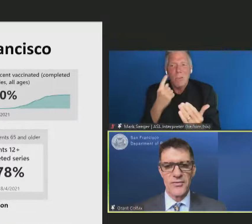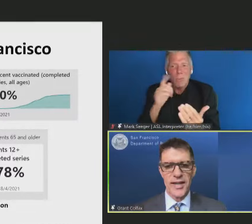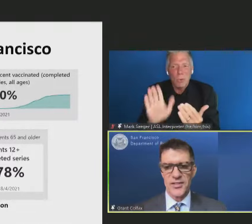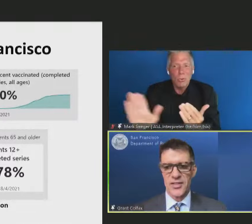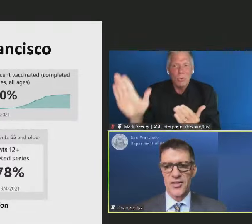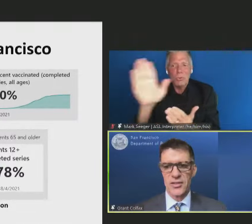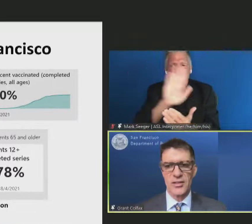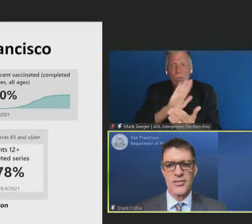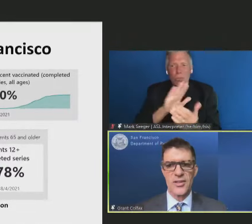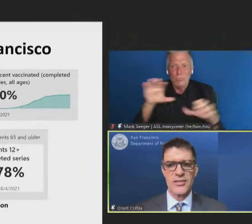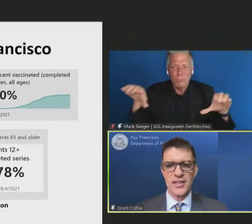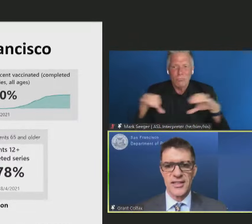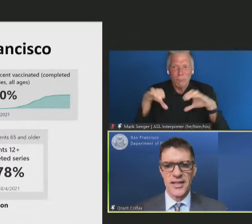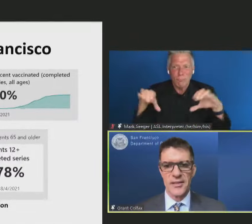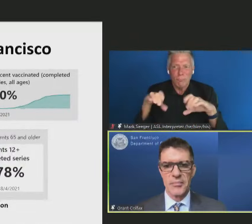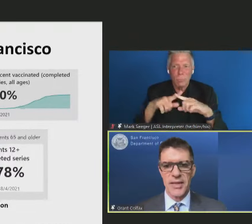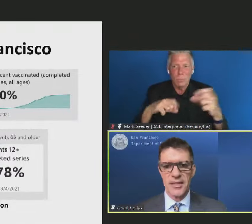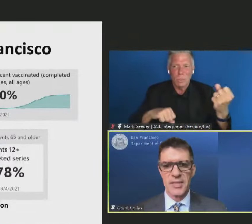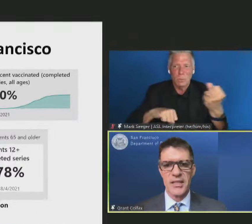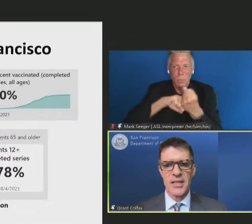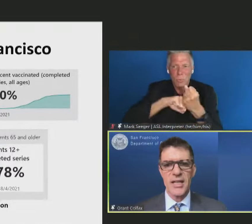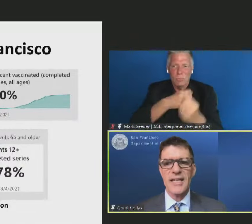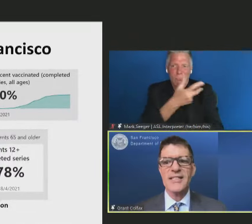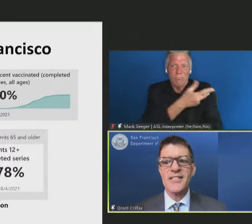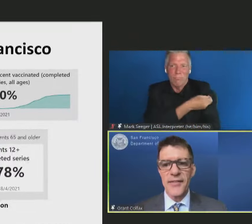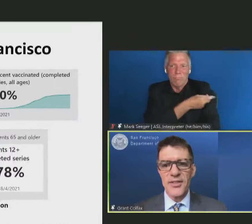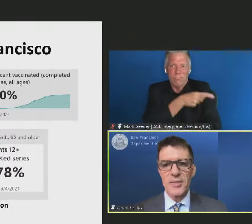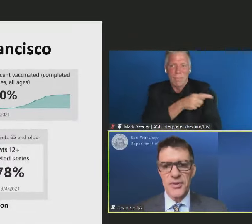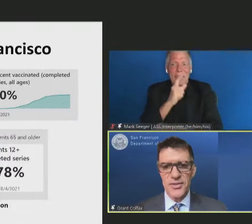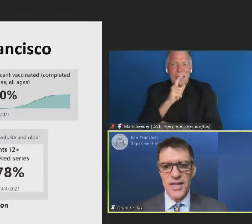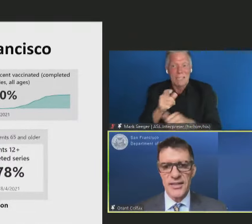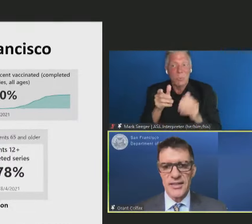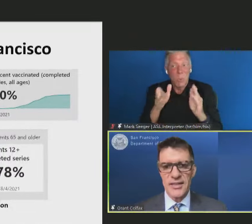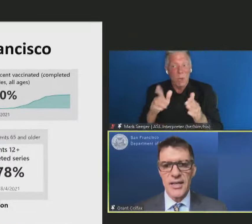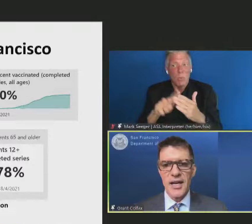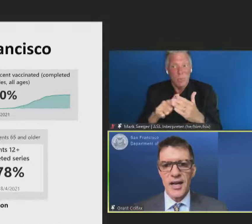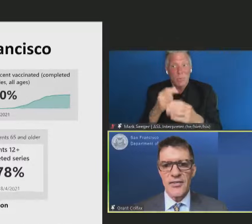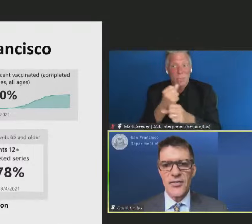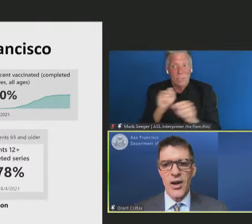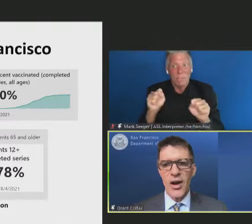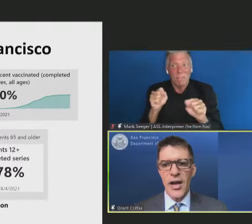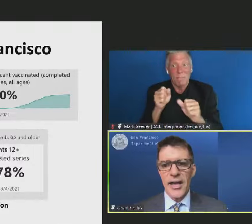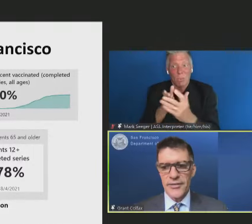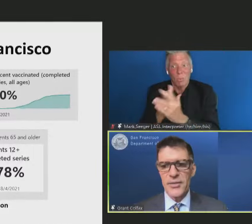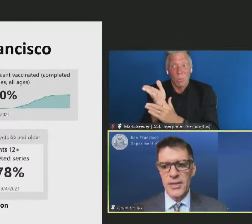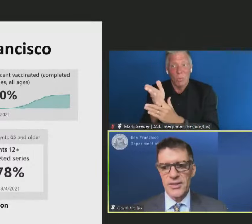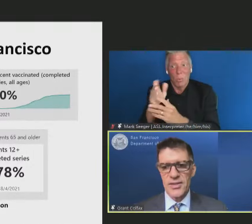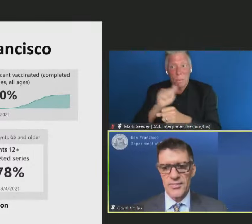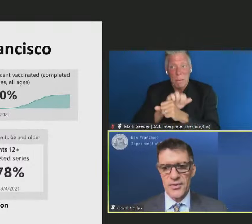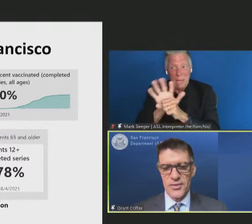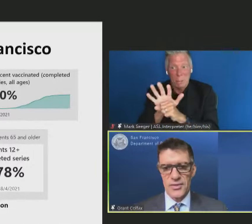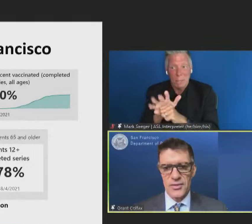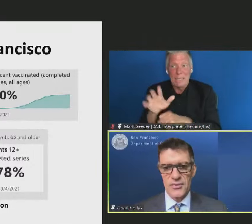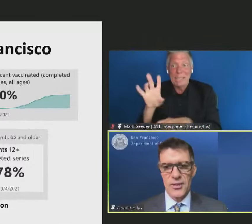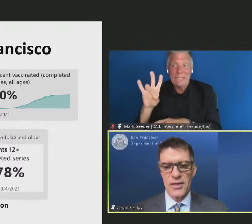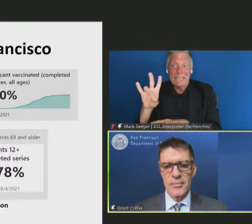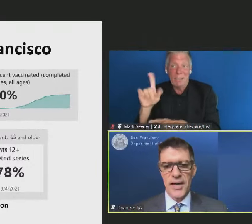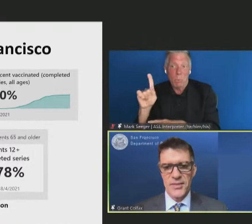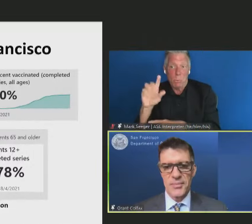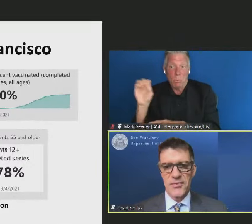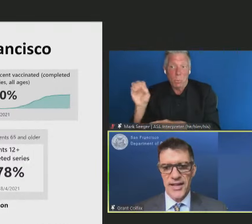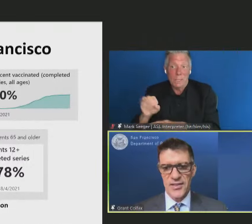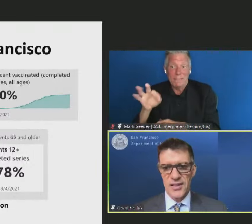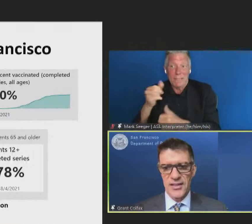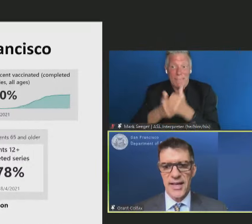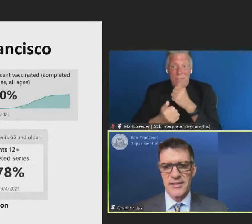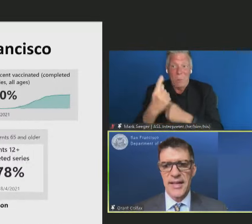supporting vaccination. It is our ticket out of the pandemic. 70% of everyone in San Francisco has